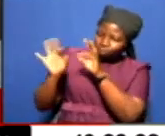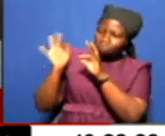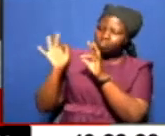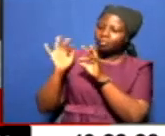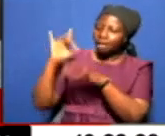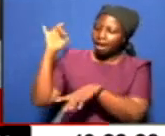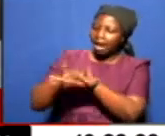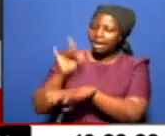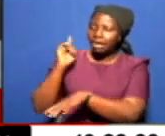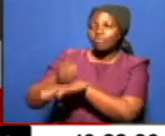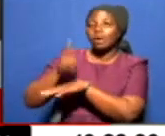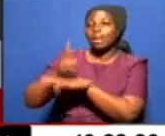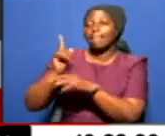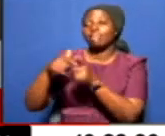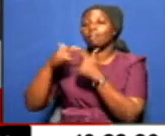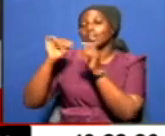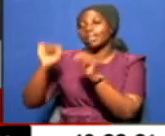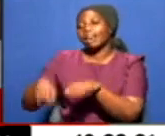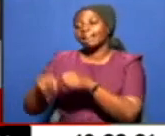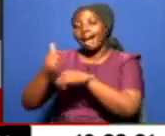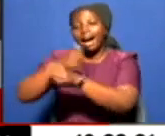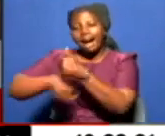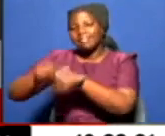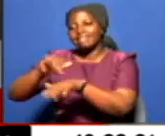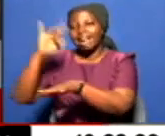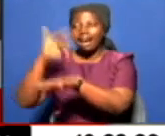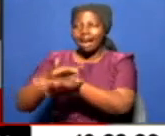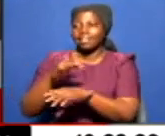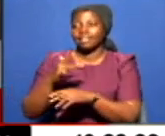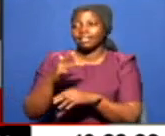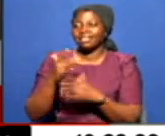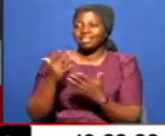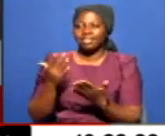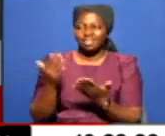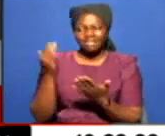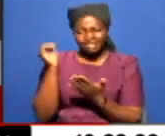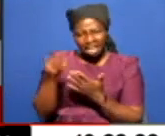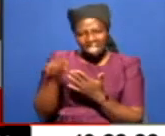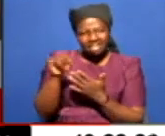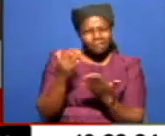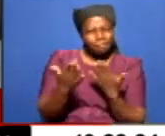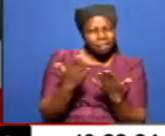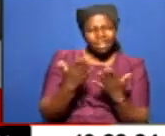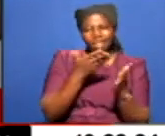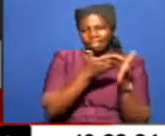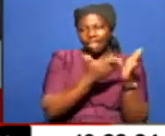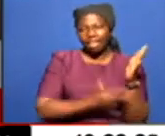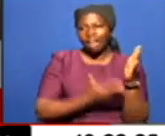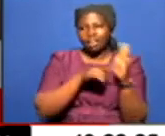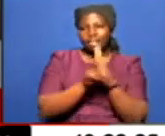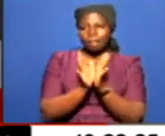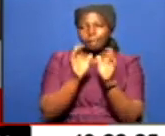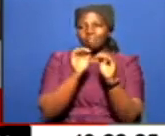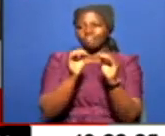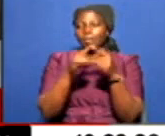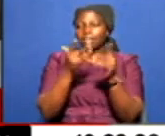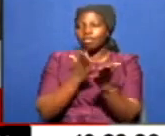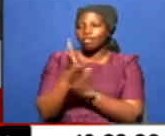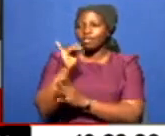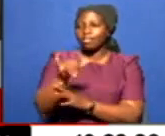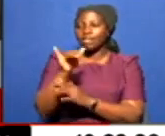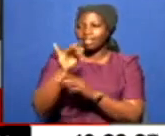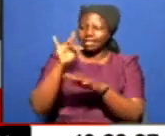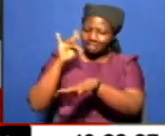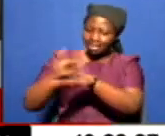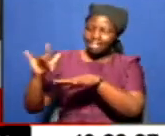interventions in such. Yes, it might not be in the public domain, but through that sensitization, we are able